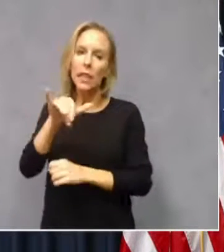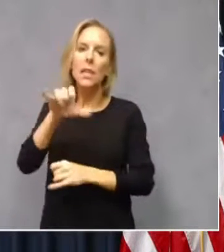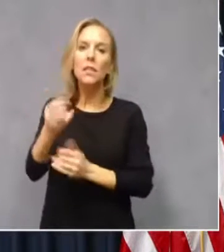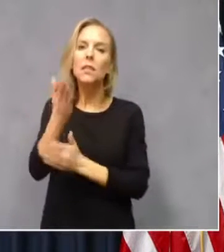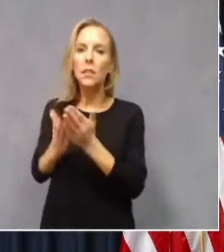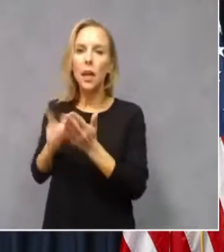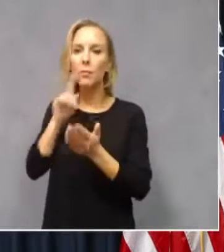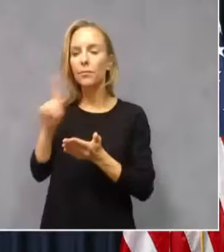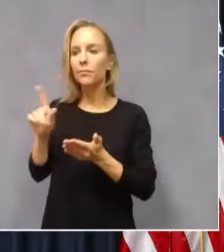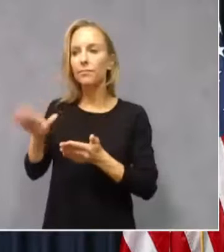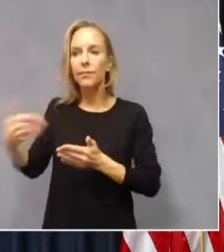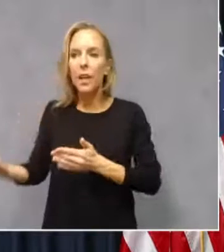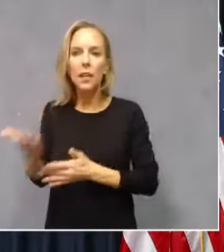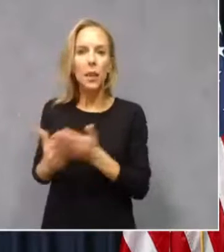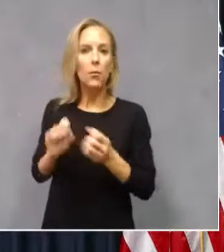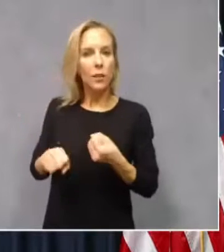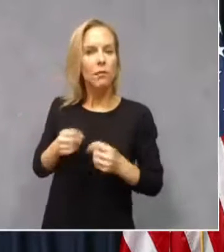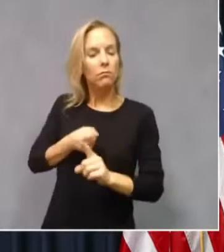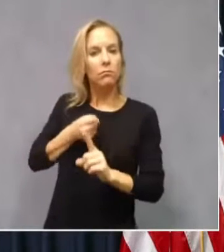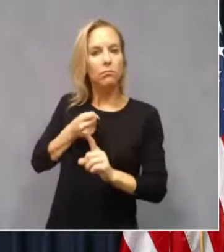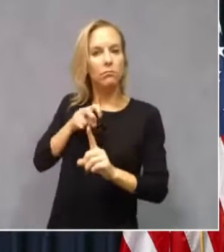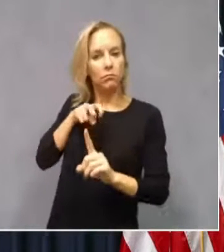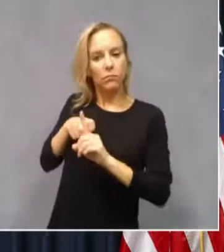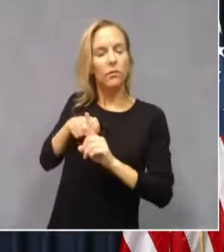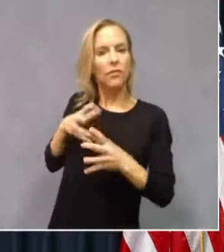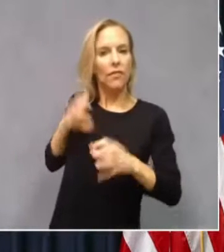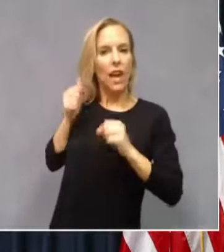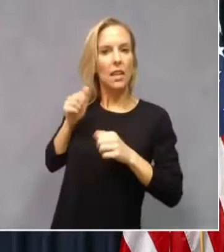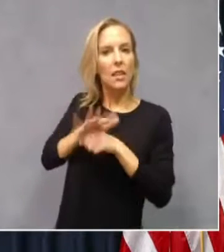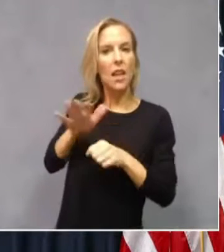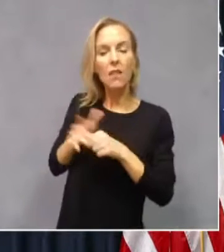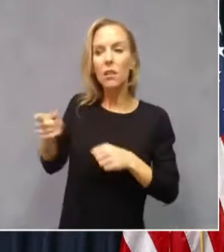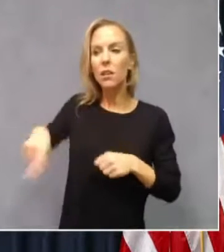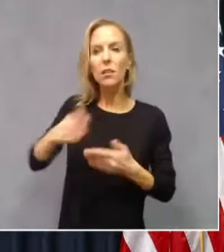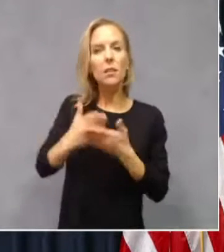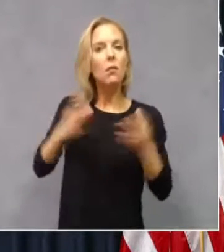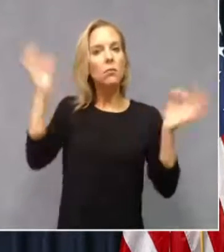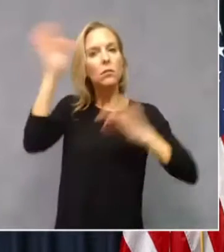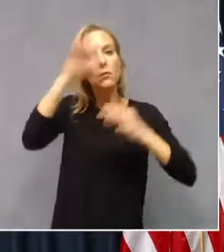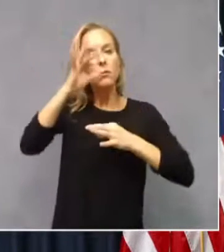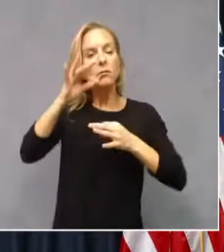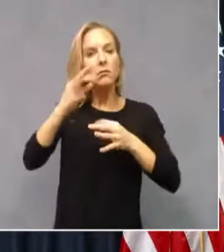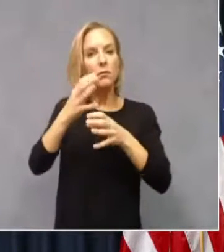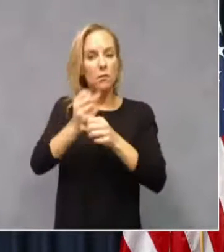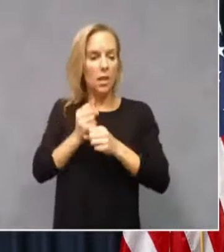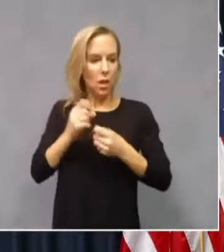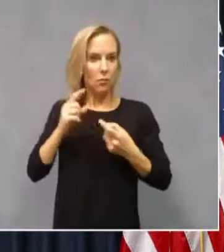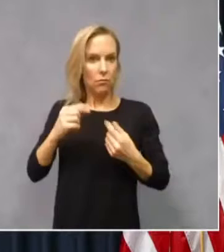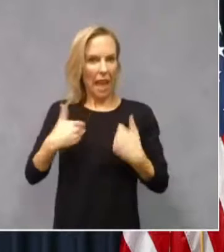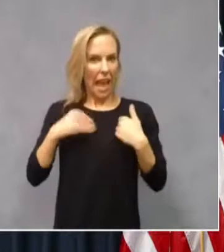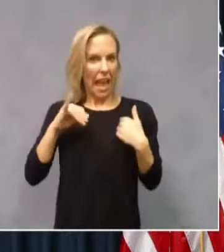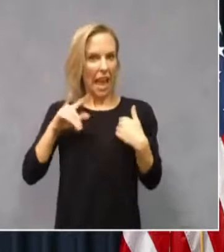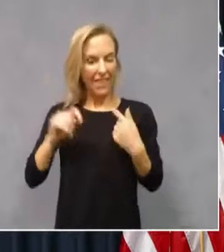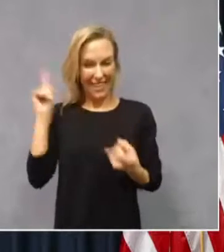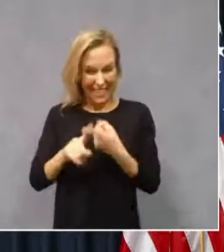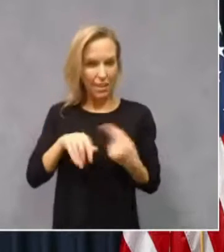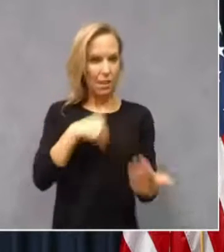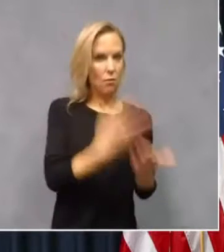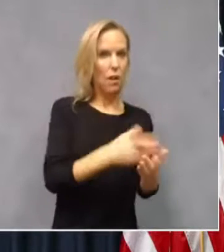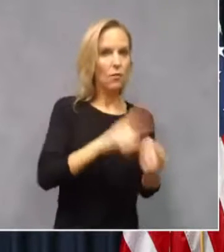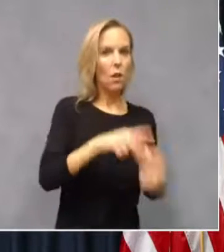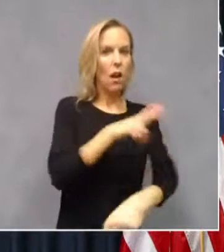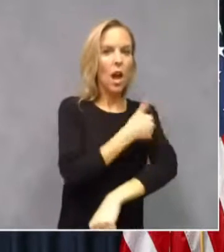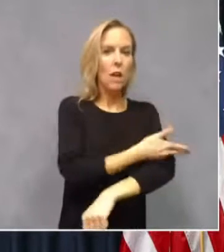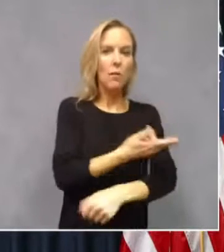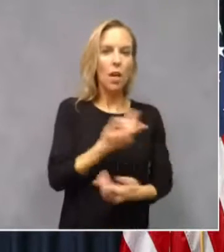fast enough. Well, people don't even know they're positive. By the time they get ready to go to the hospital, it is going to be too late.